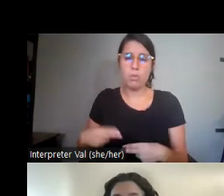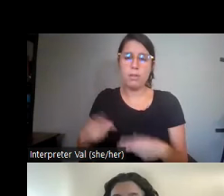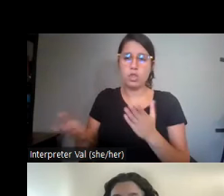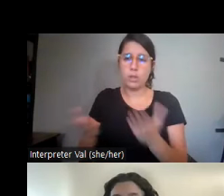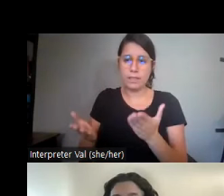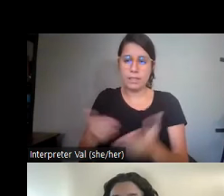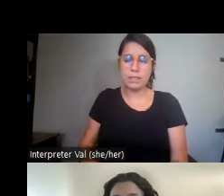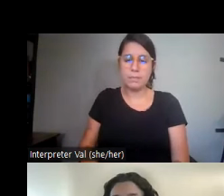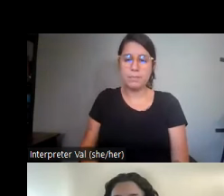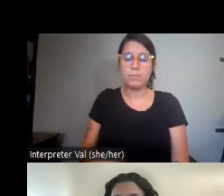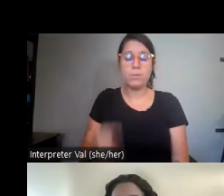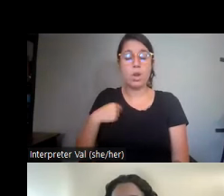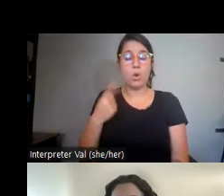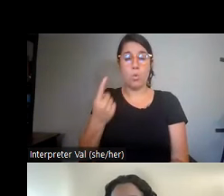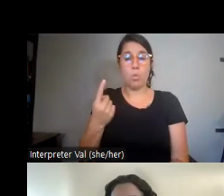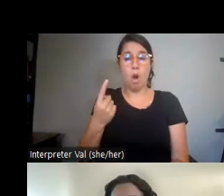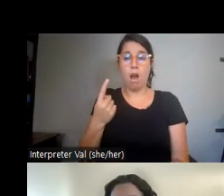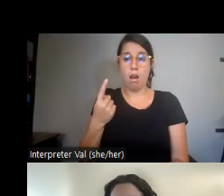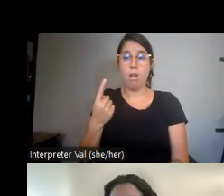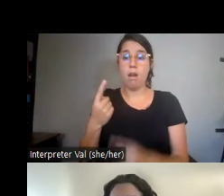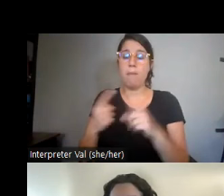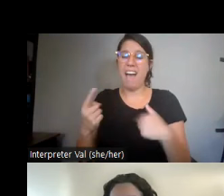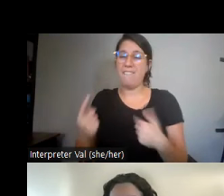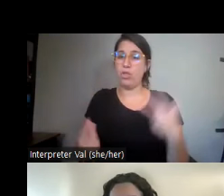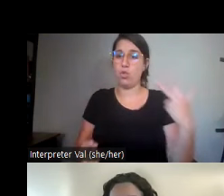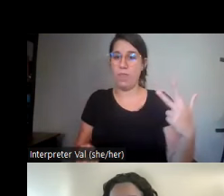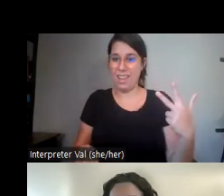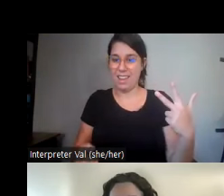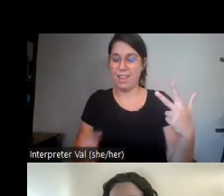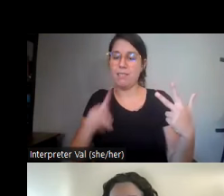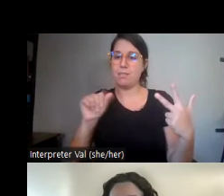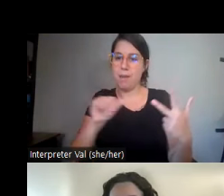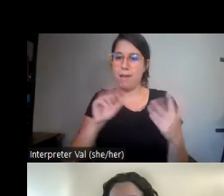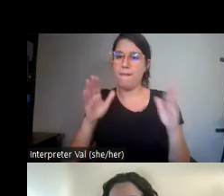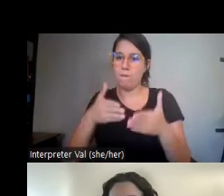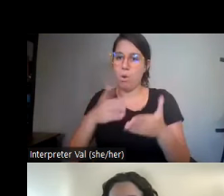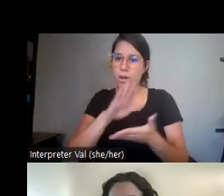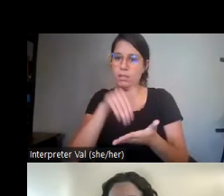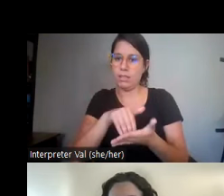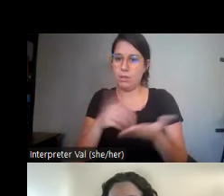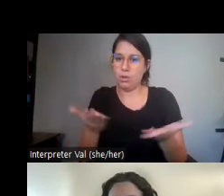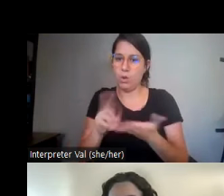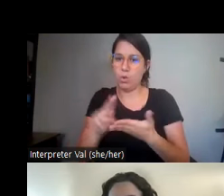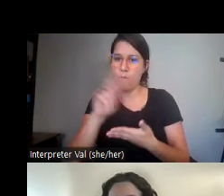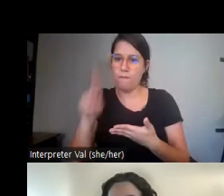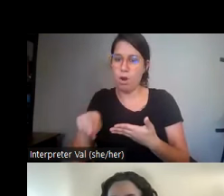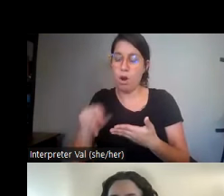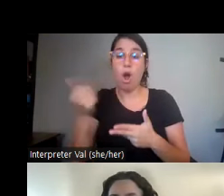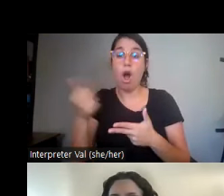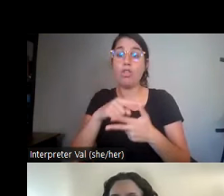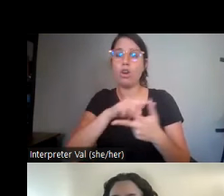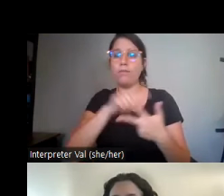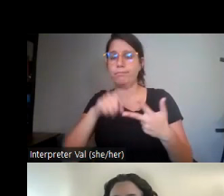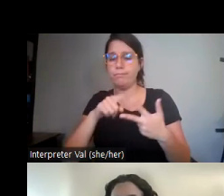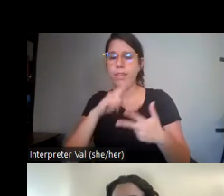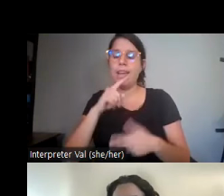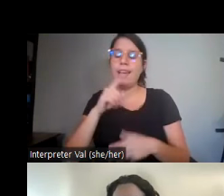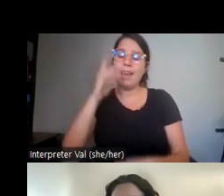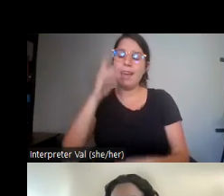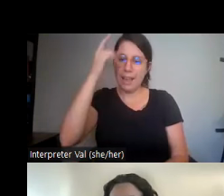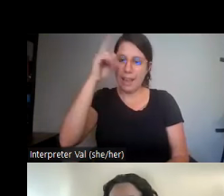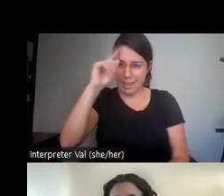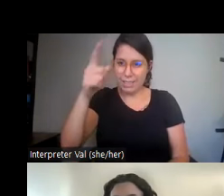we're one of 3 developmental disabilities focused centers at the U of R. The others are the Intellectual and